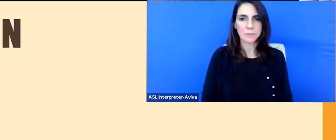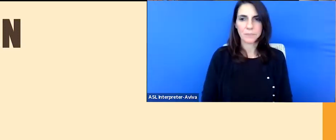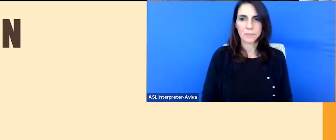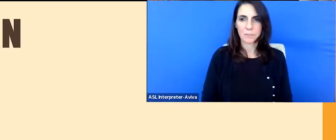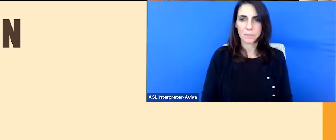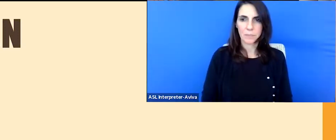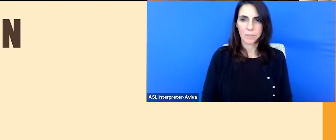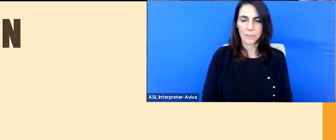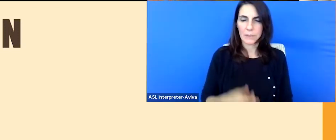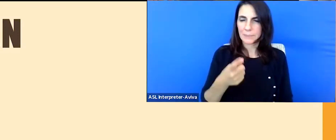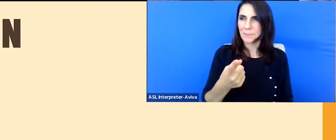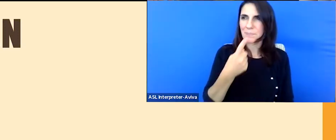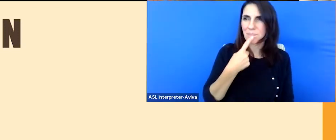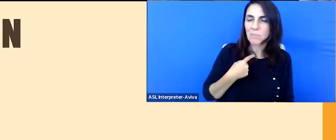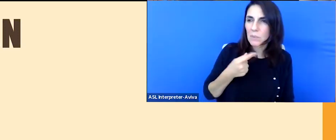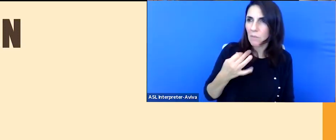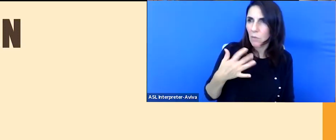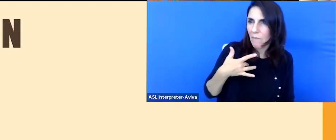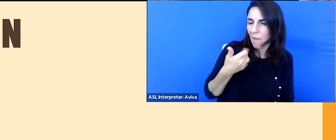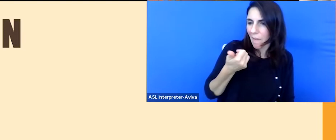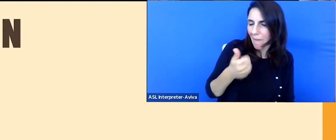Localize where you feel any tension